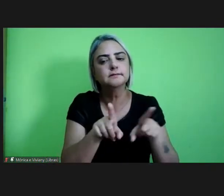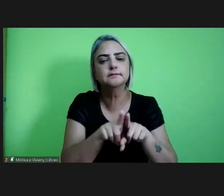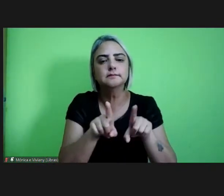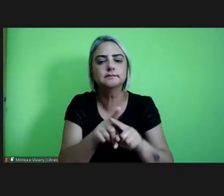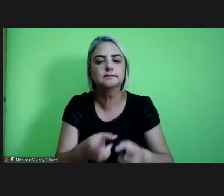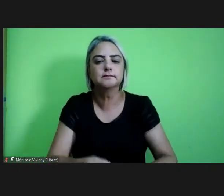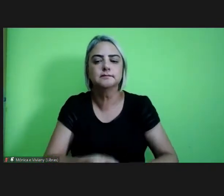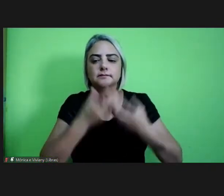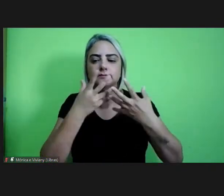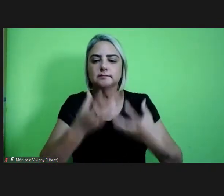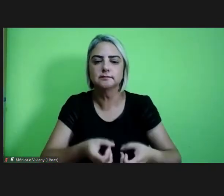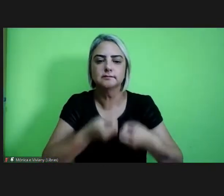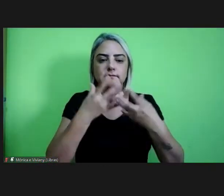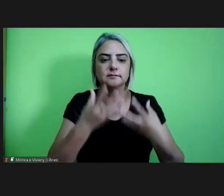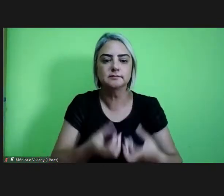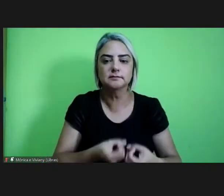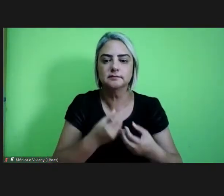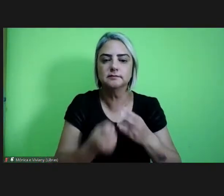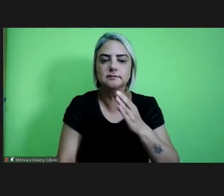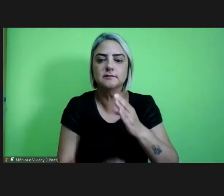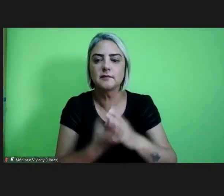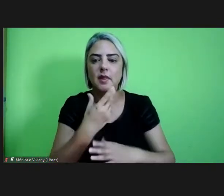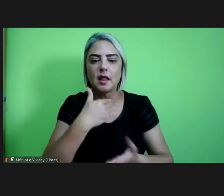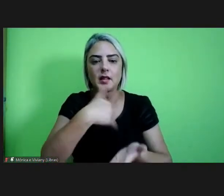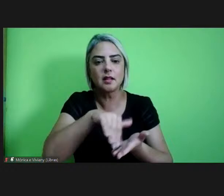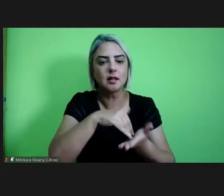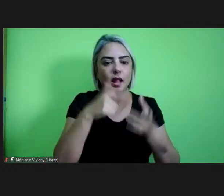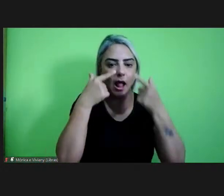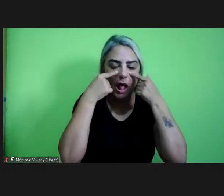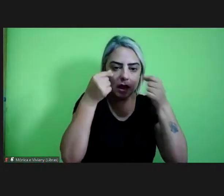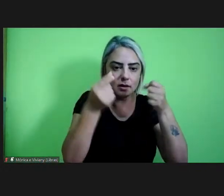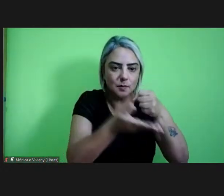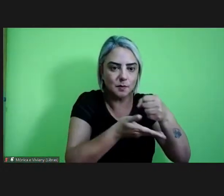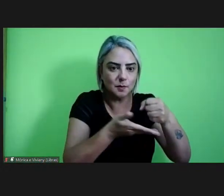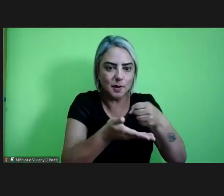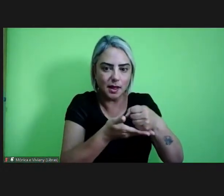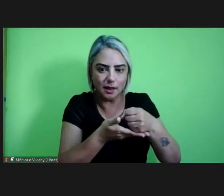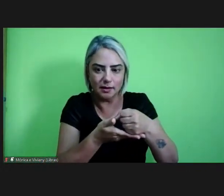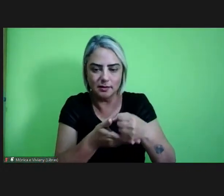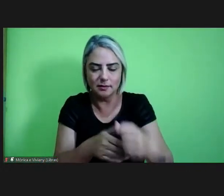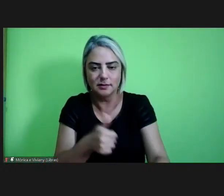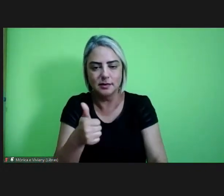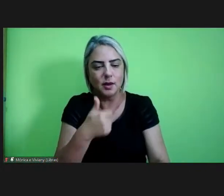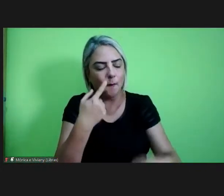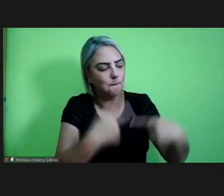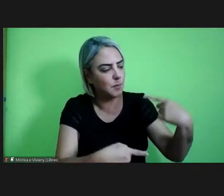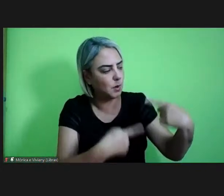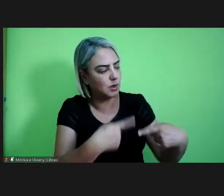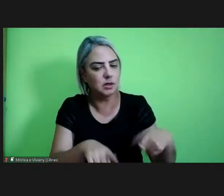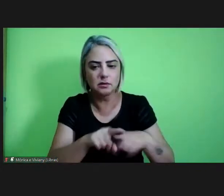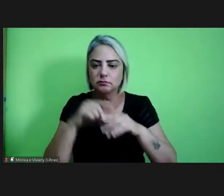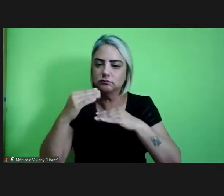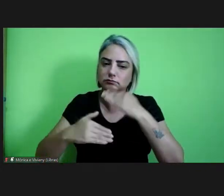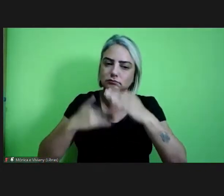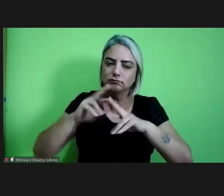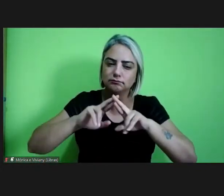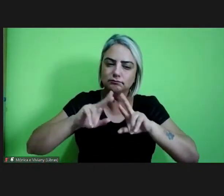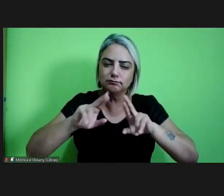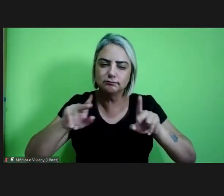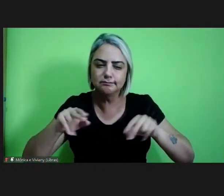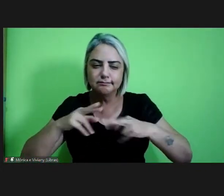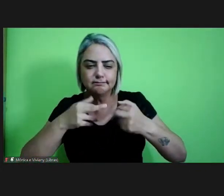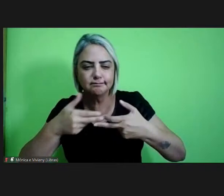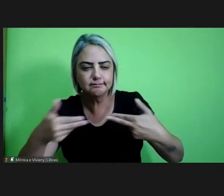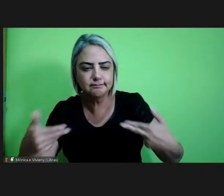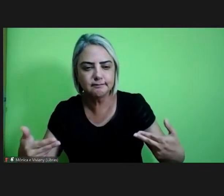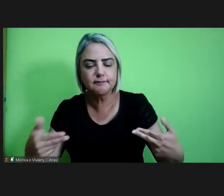the policy. Also inspired the creation of the Secretary of Primary Attention. So the